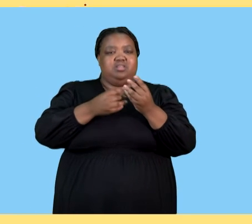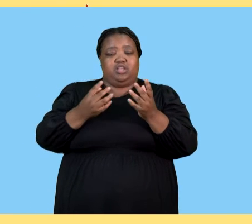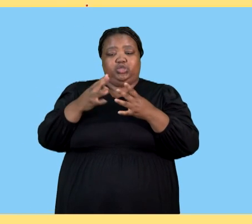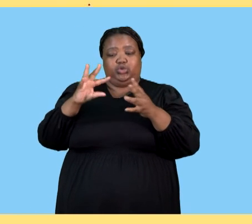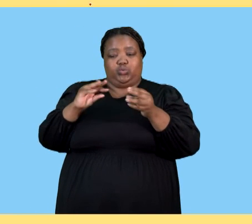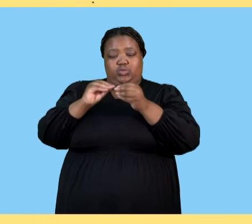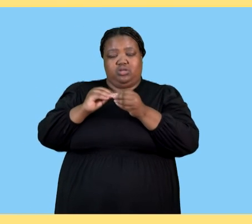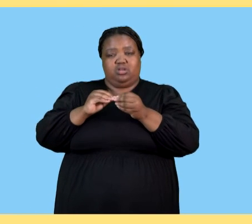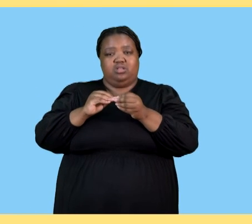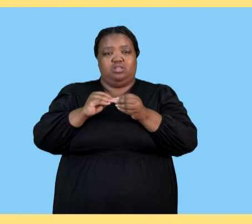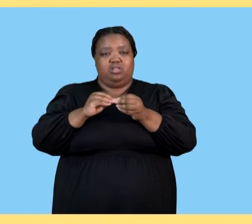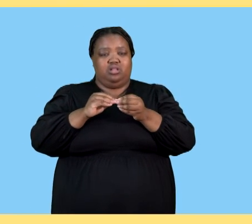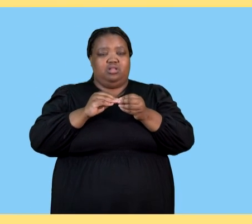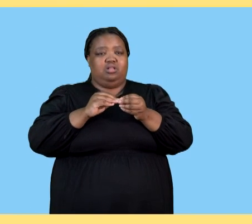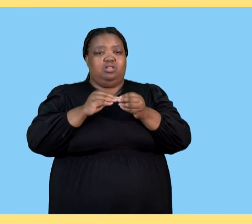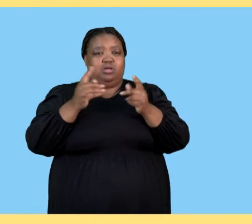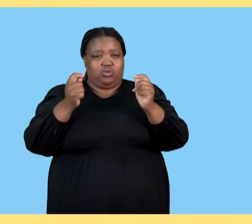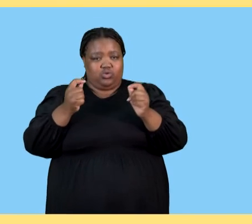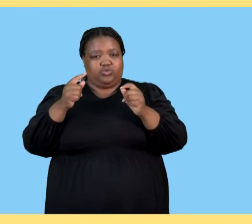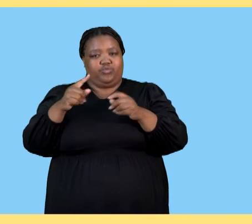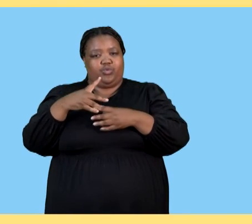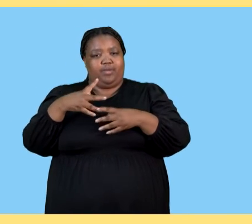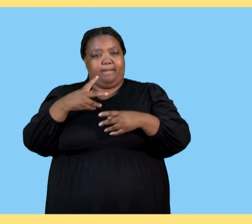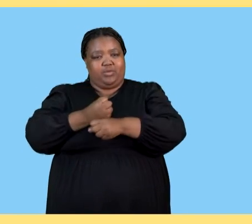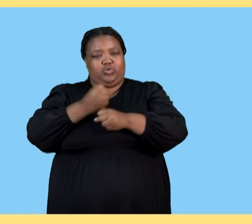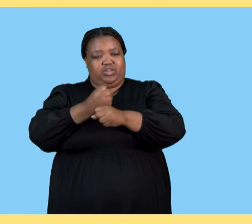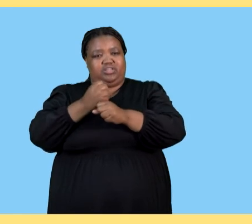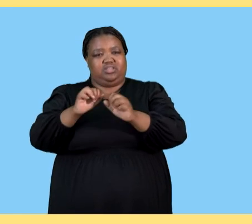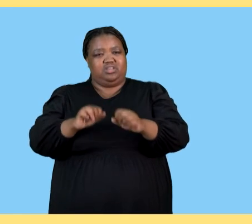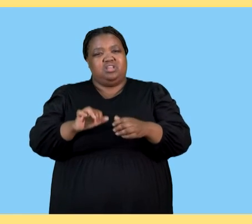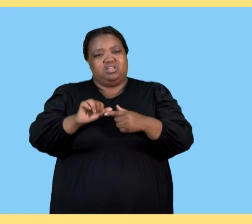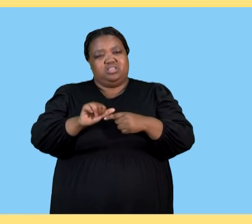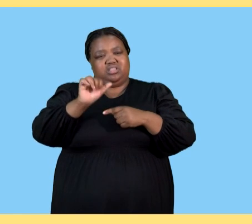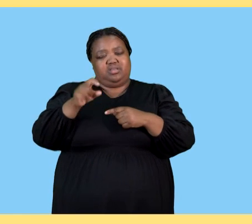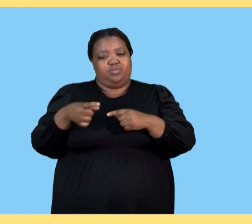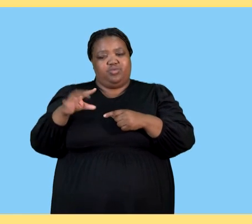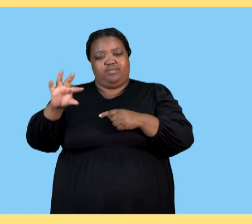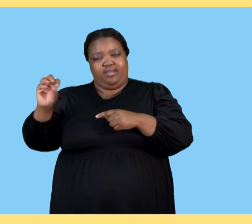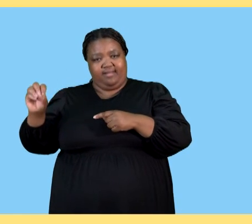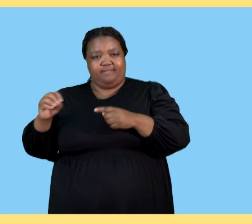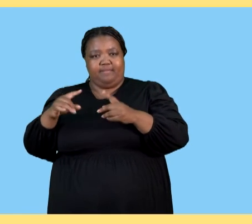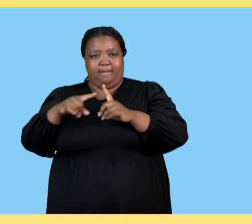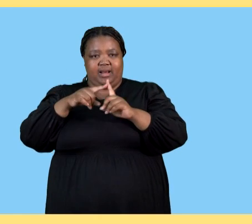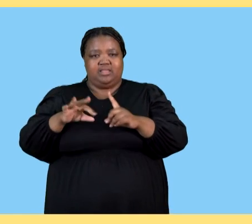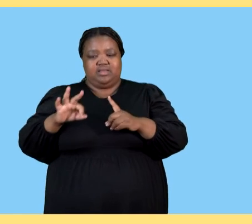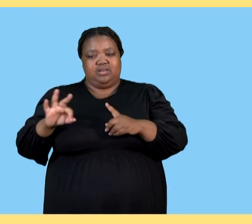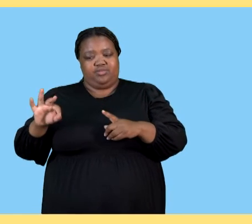cost of production. So I'll simply say 16.5 plus 33,000, that gives